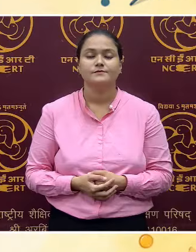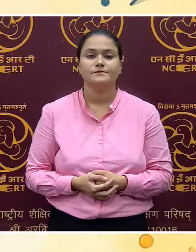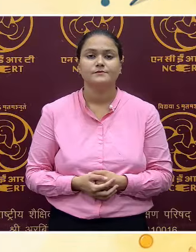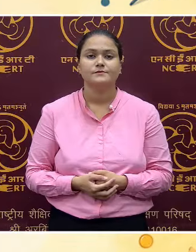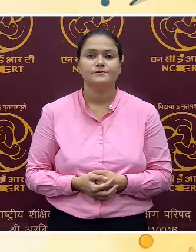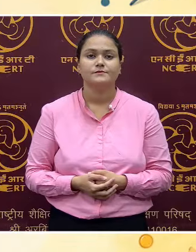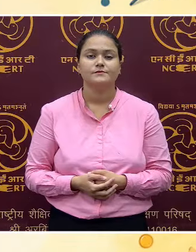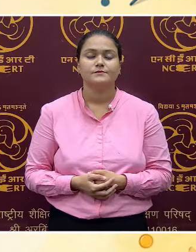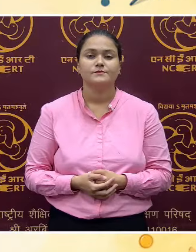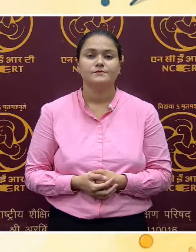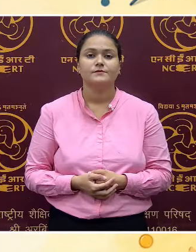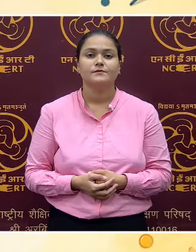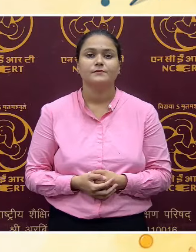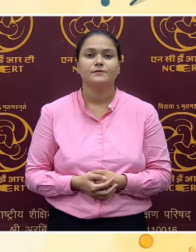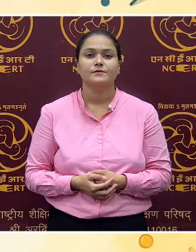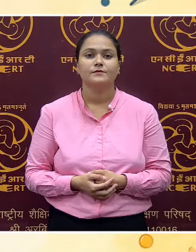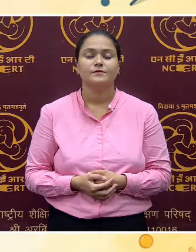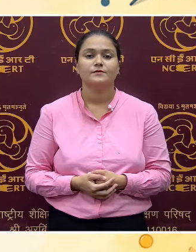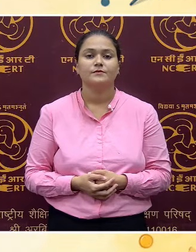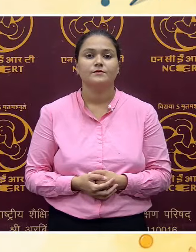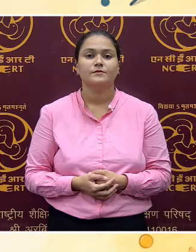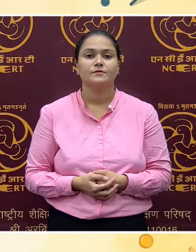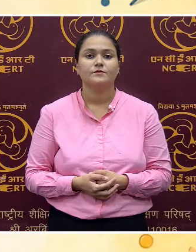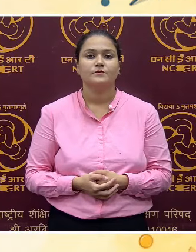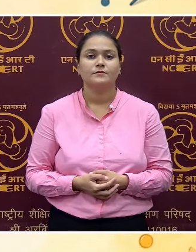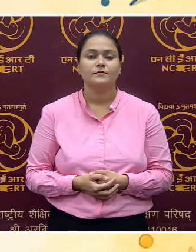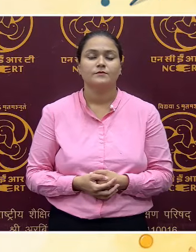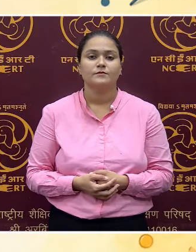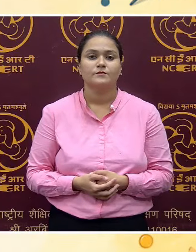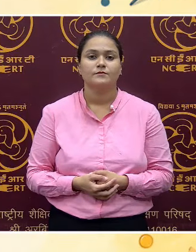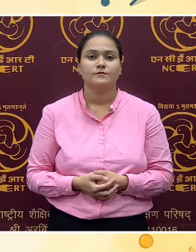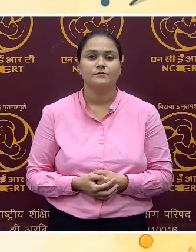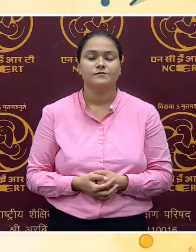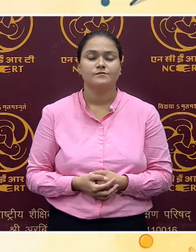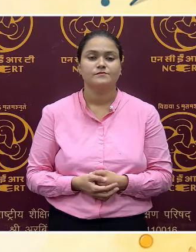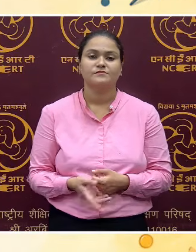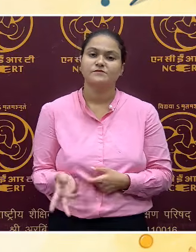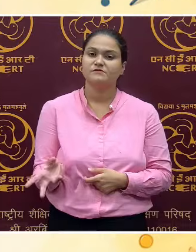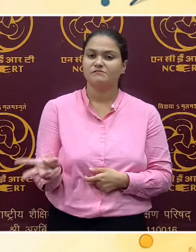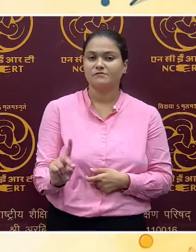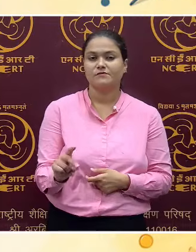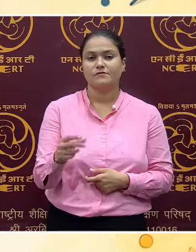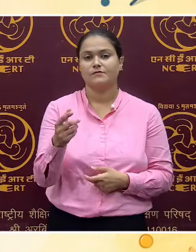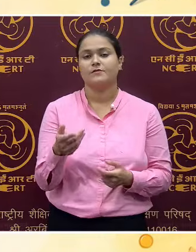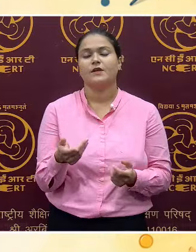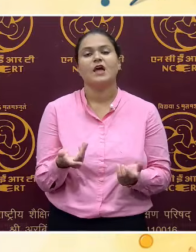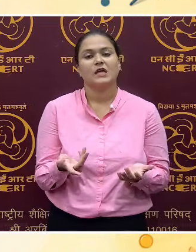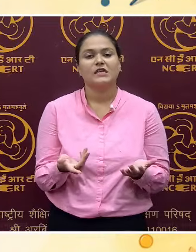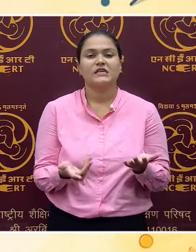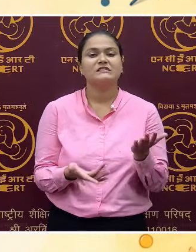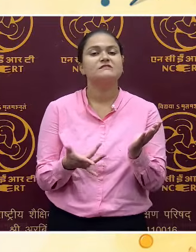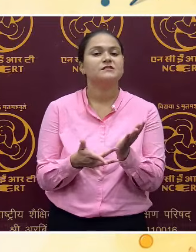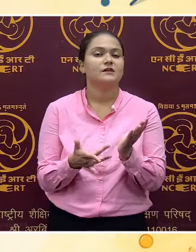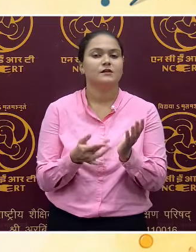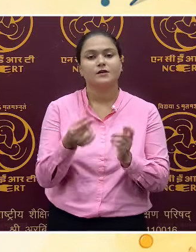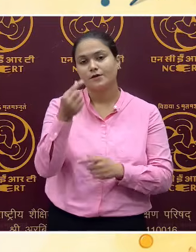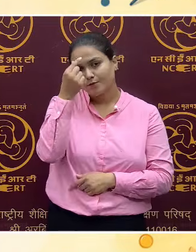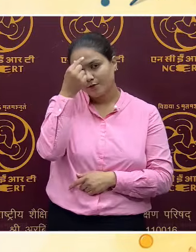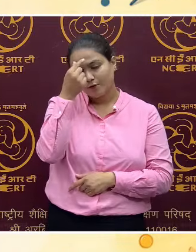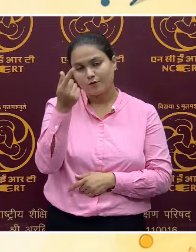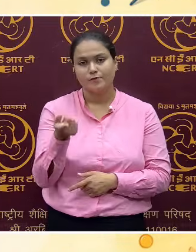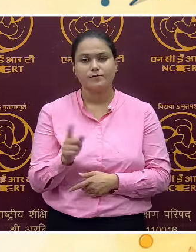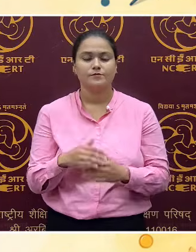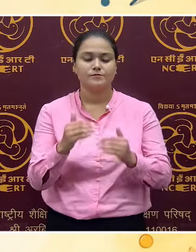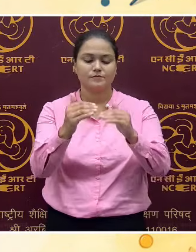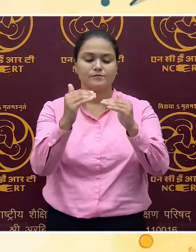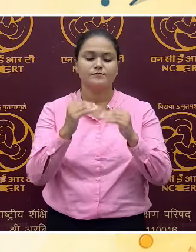Here also it's there seems to be a glitch in the answer over here. Let's see the